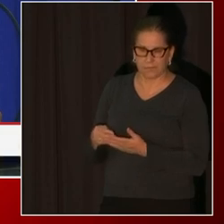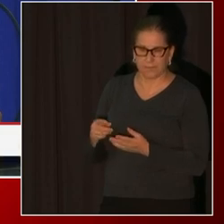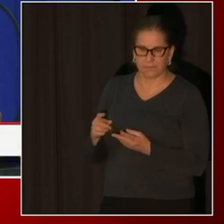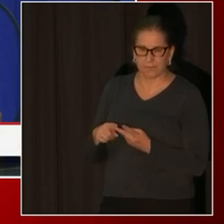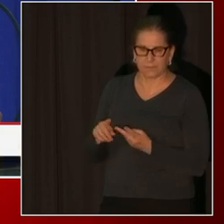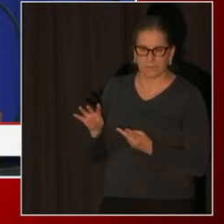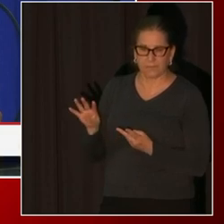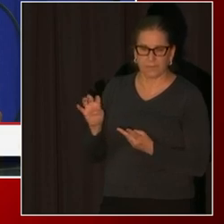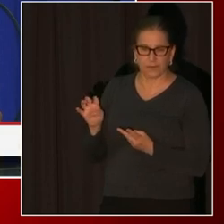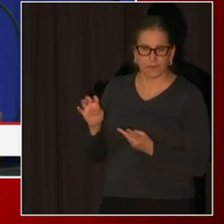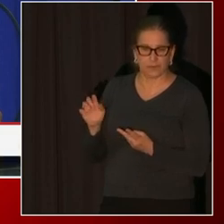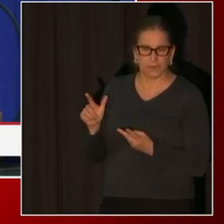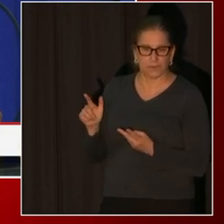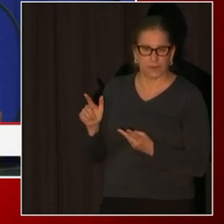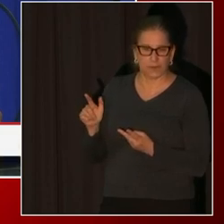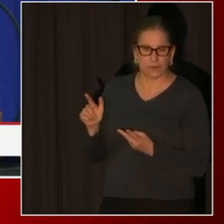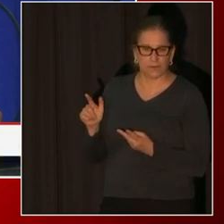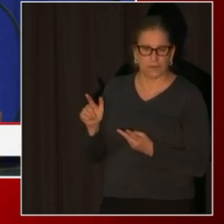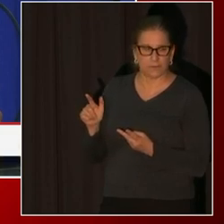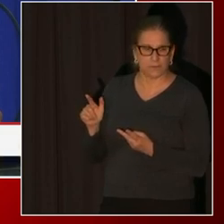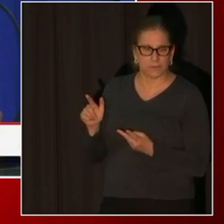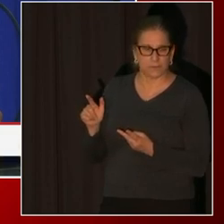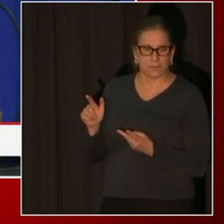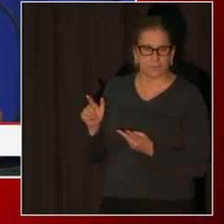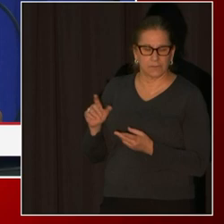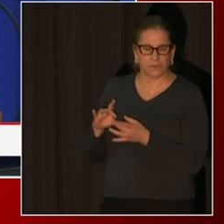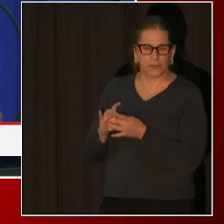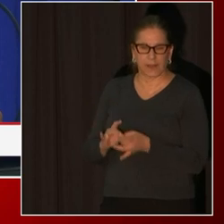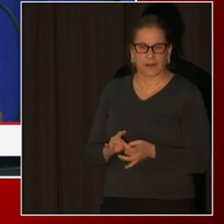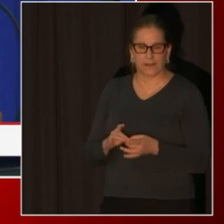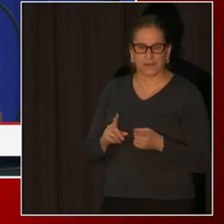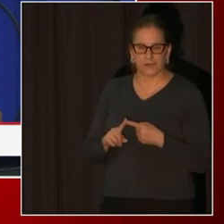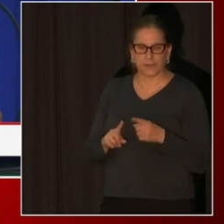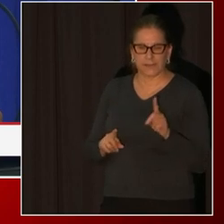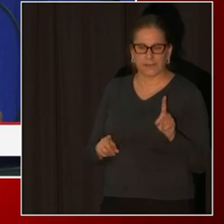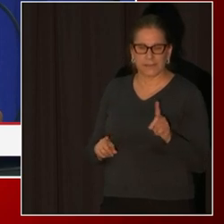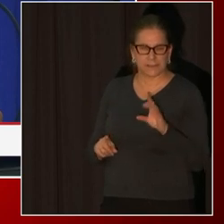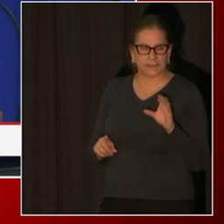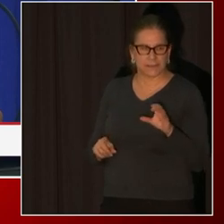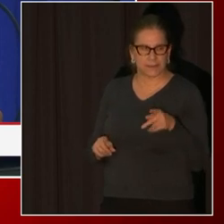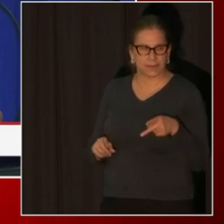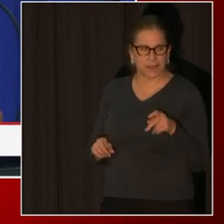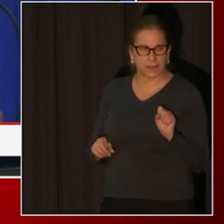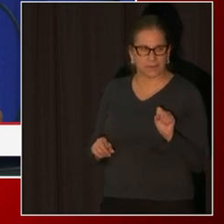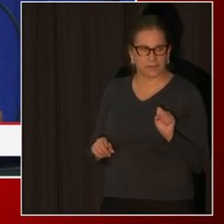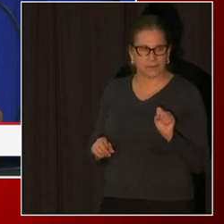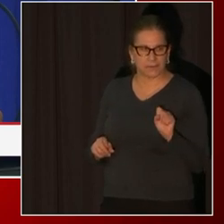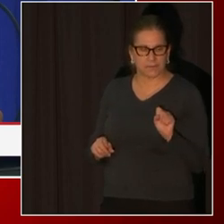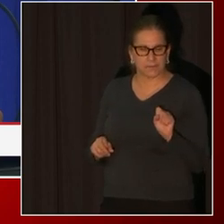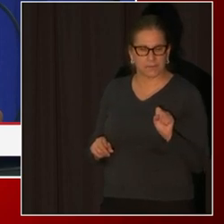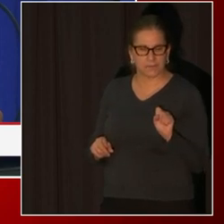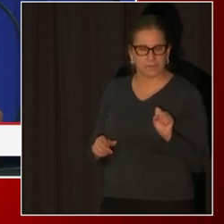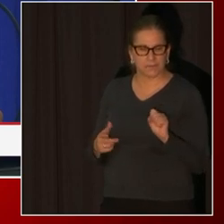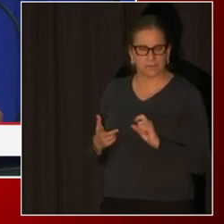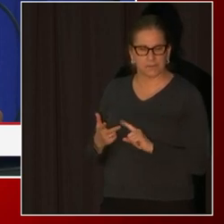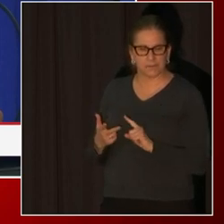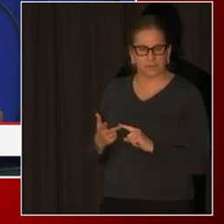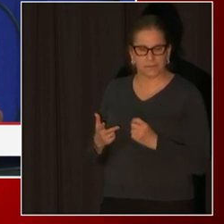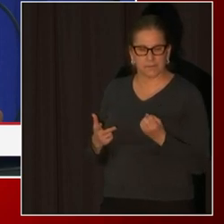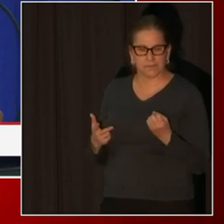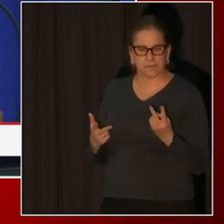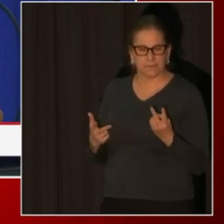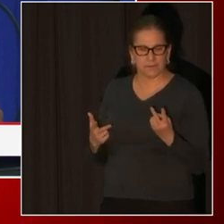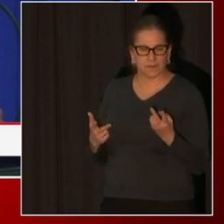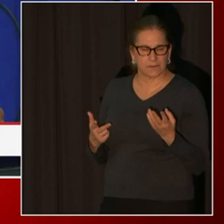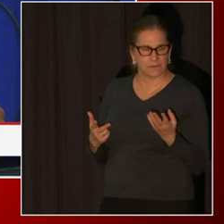421 of those relate to DCPS. There's about 12 or 14 related to